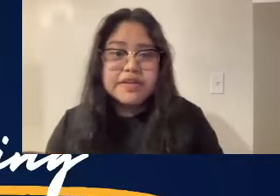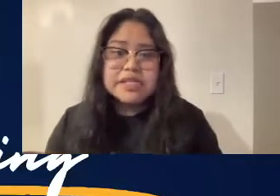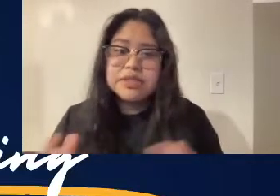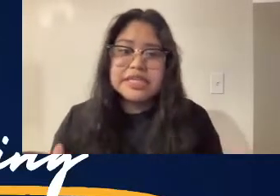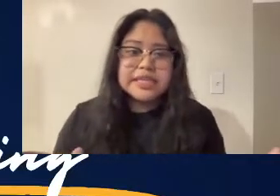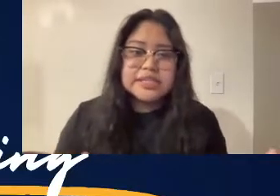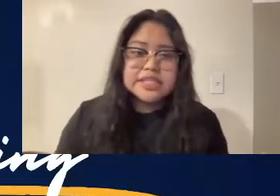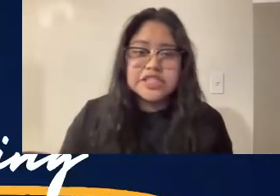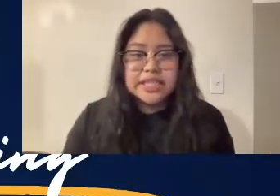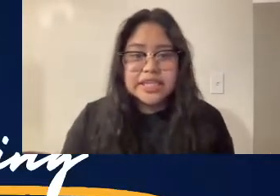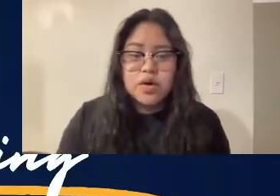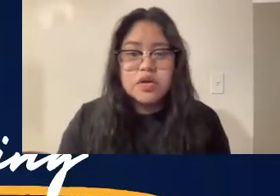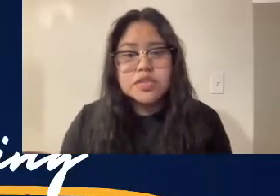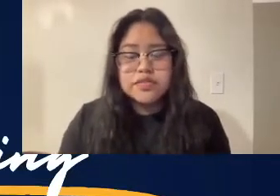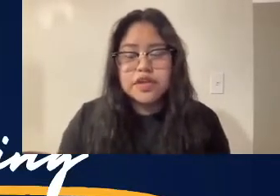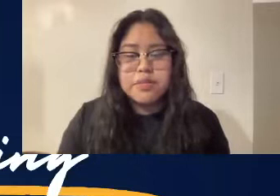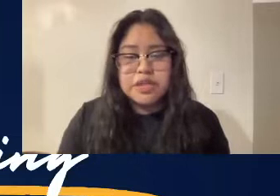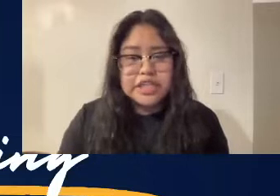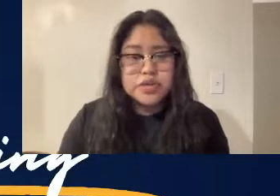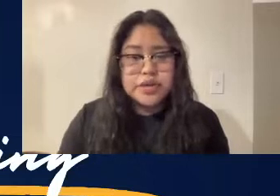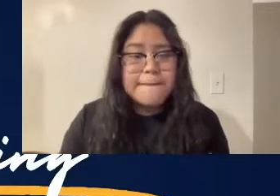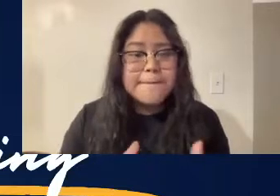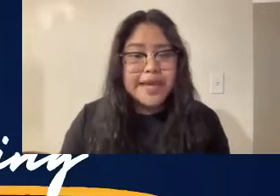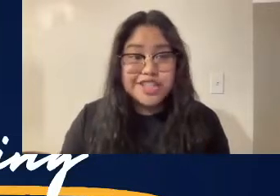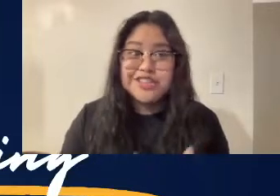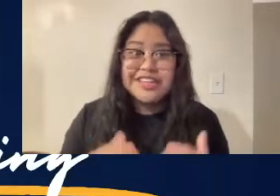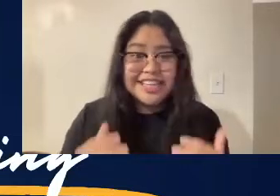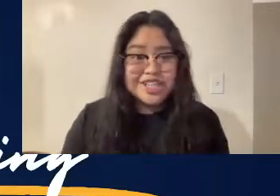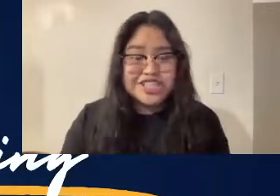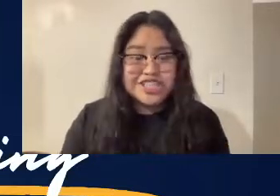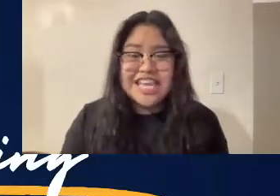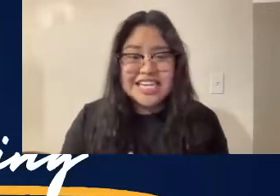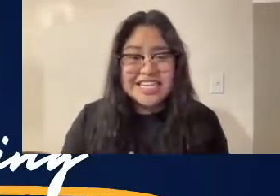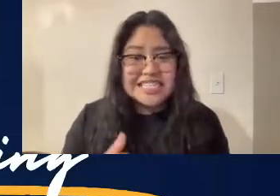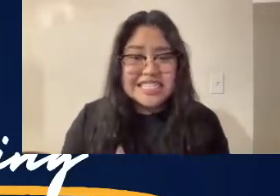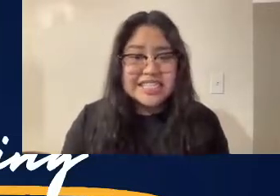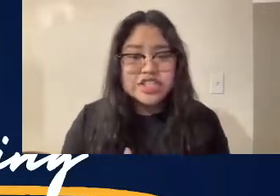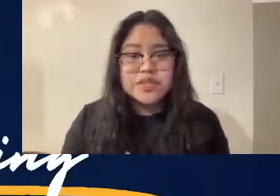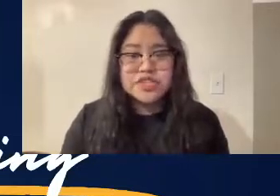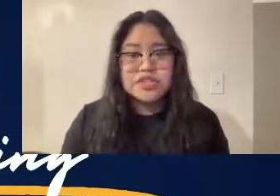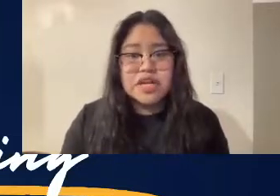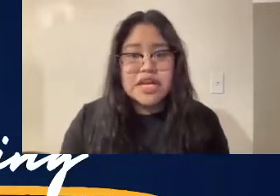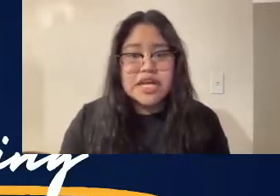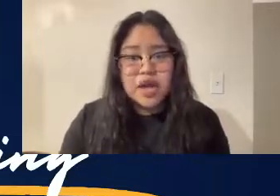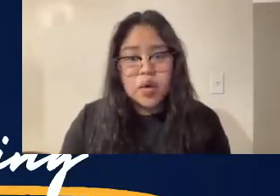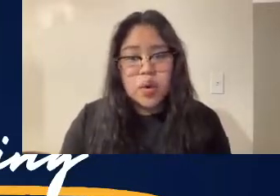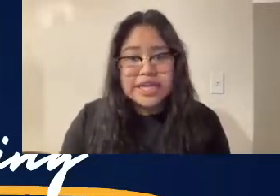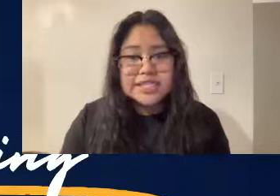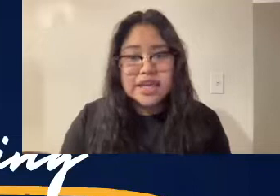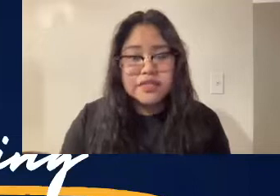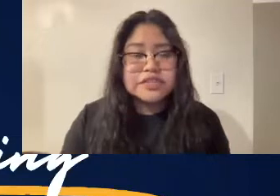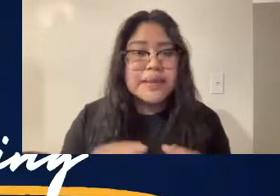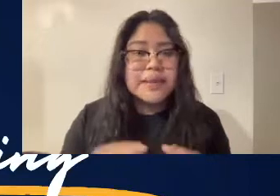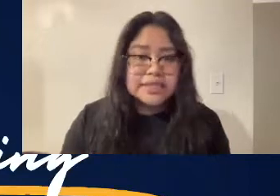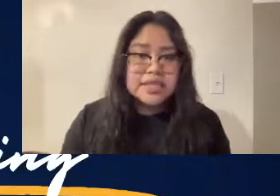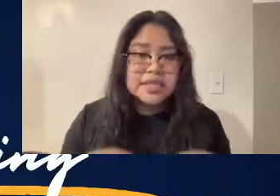Now, every assembly district delegate will also serve their community during a major election, and it is needed to ensure that our